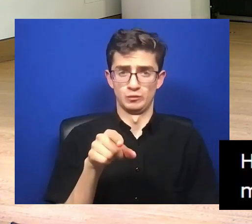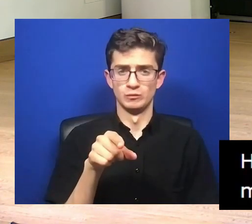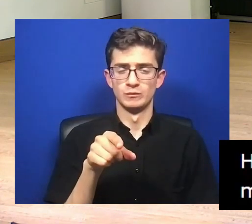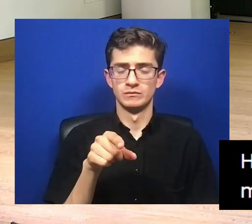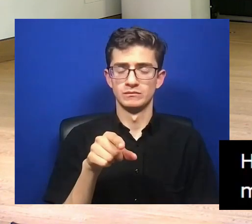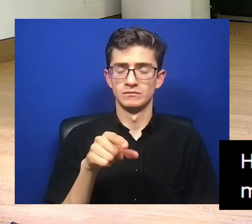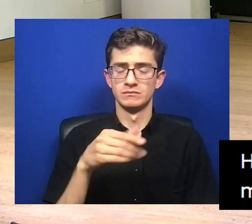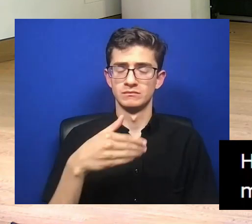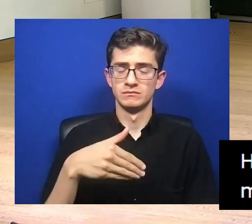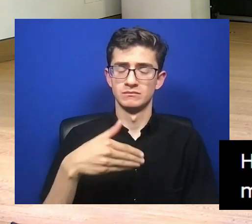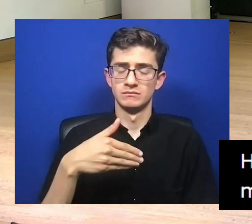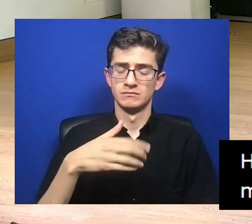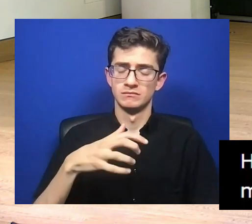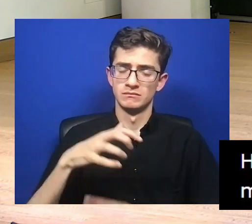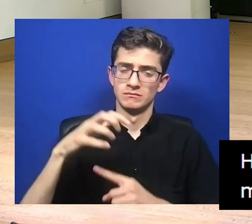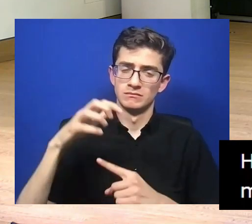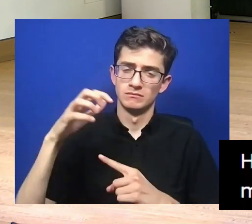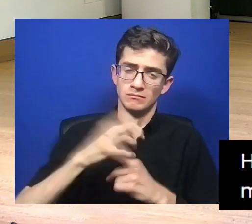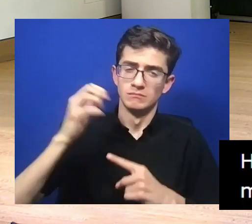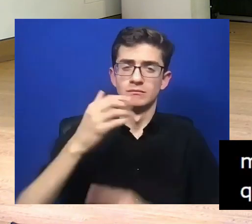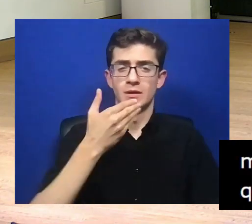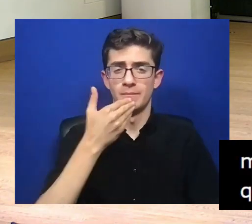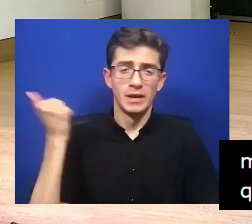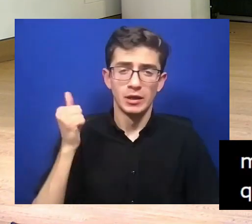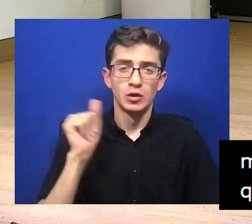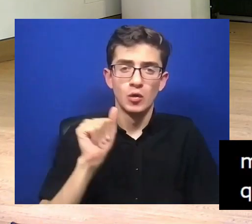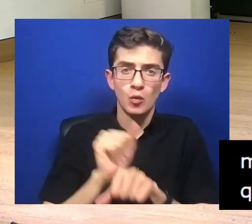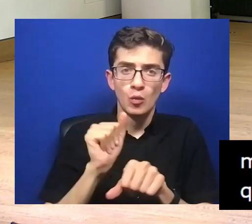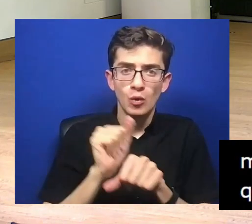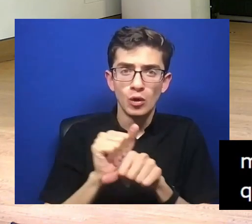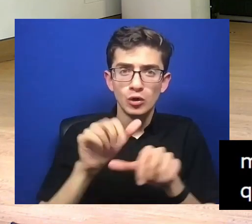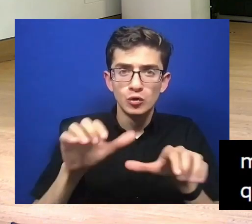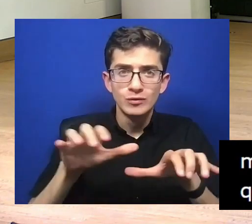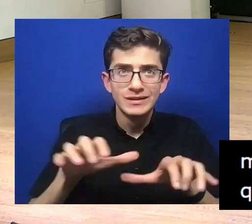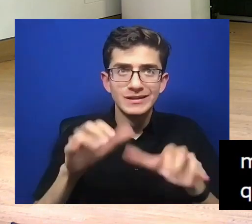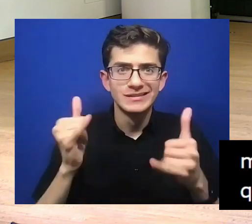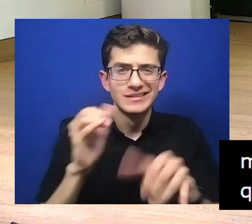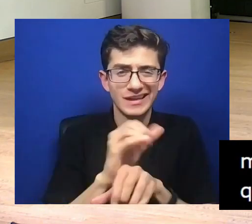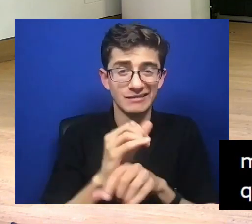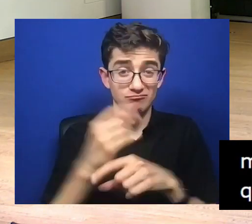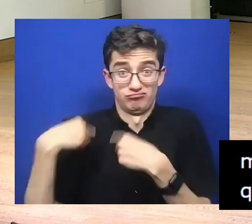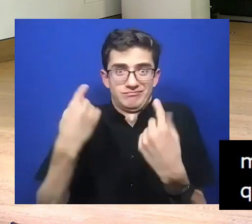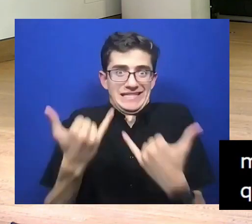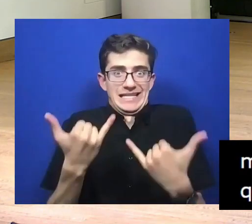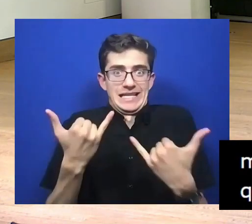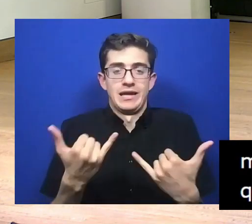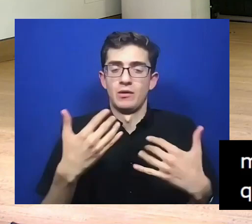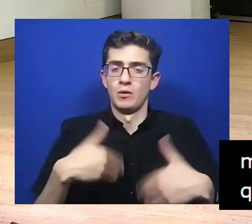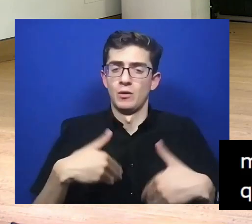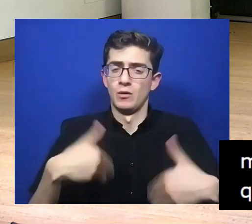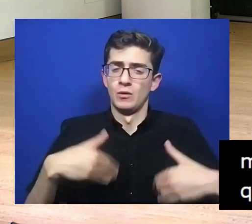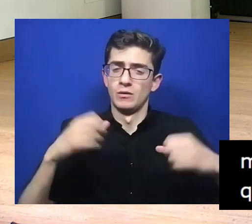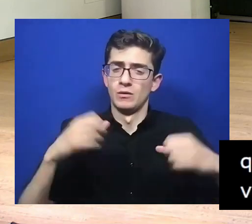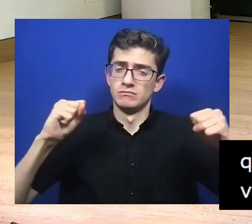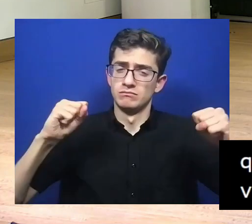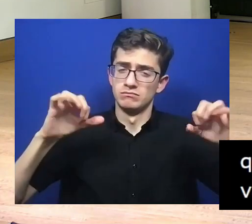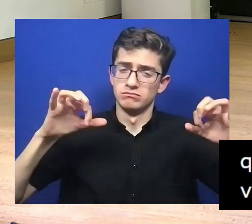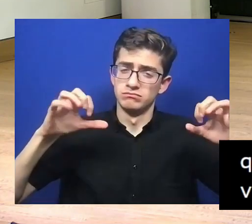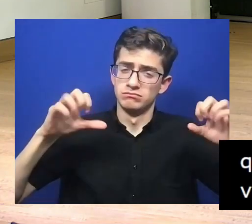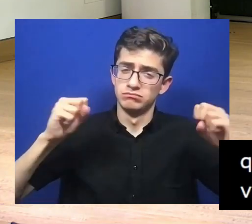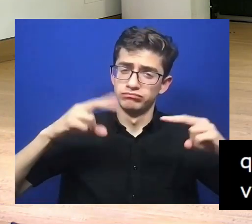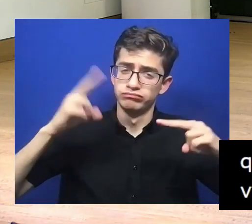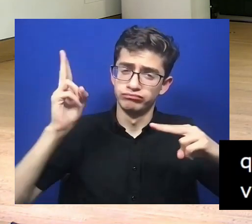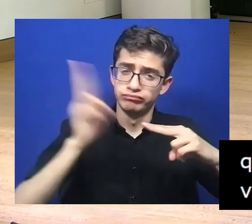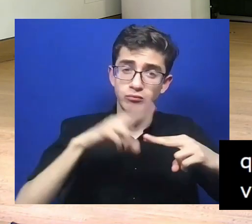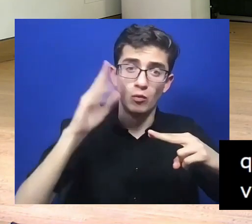best. The work that you guys have done tonight, today has been incredible. This goes all the way up to the